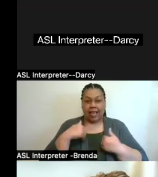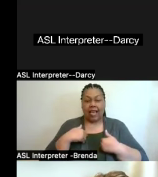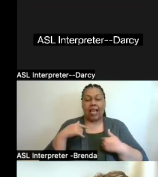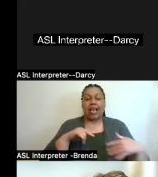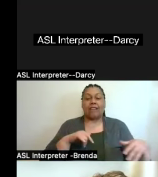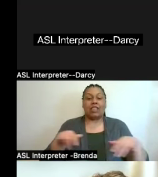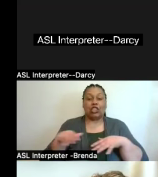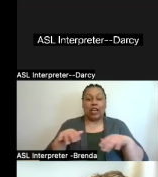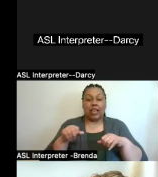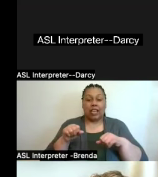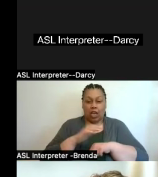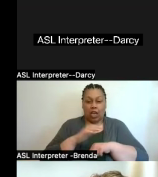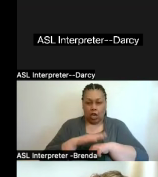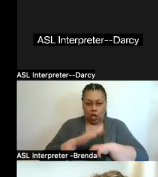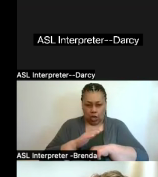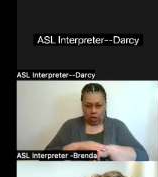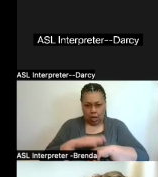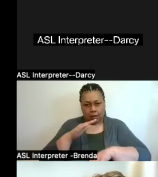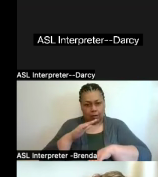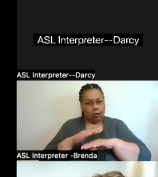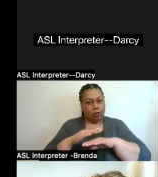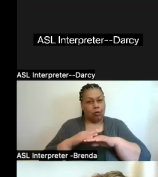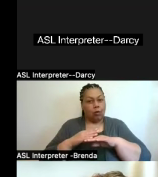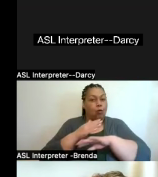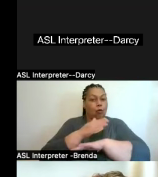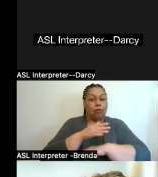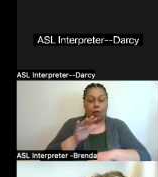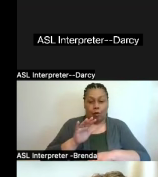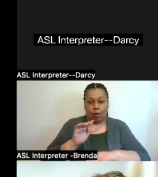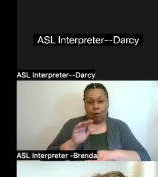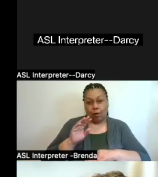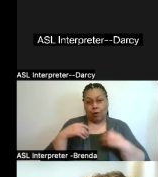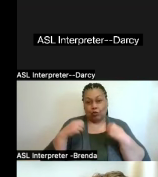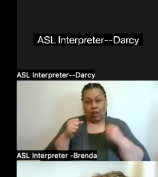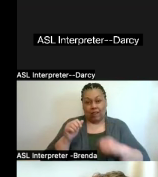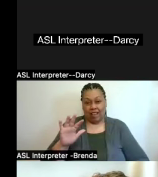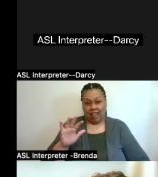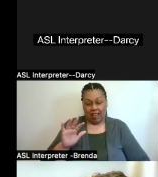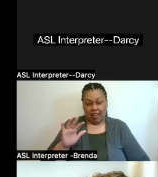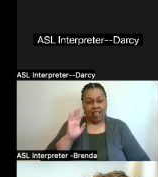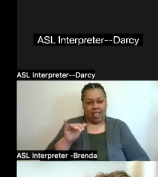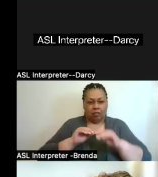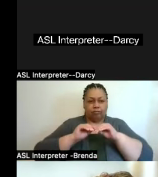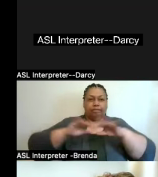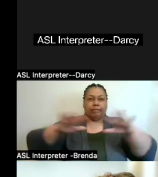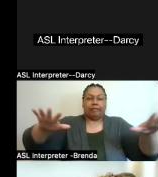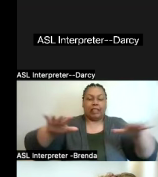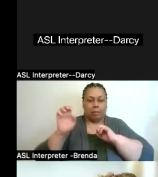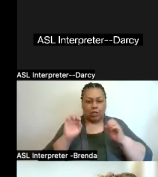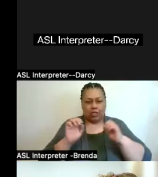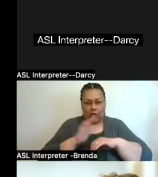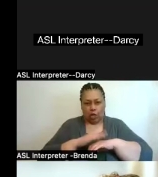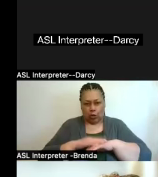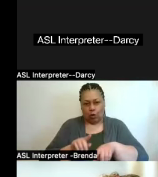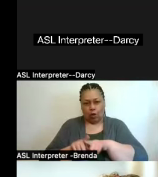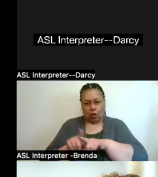magnitude estimates exceeding magnitude 5. So alerts were also issued through the wireless emergency alert system for that. And